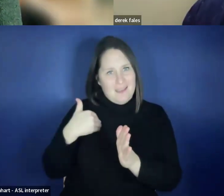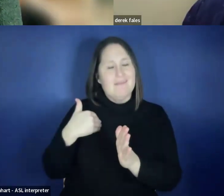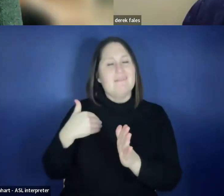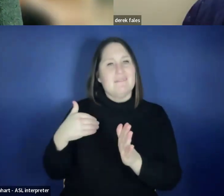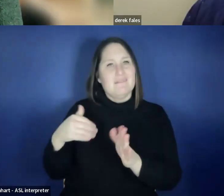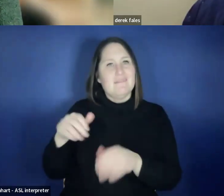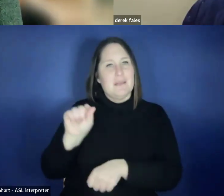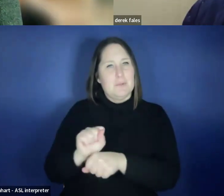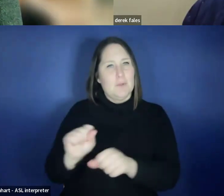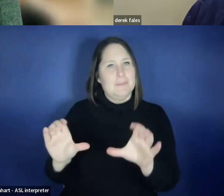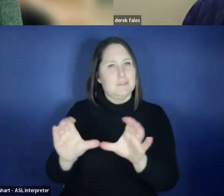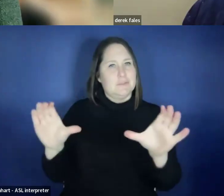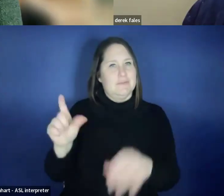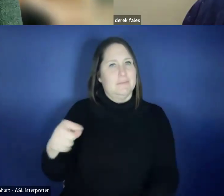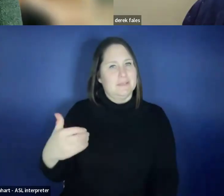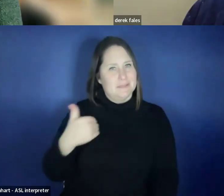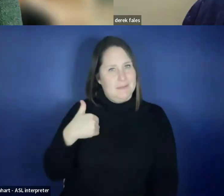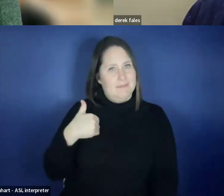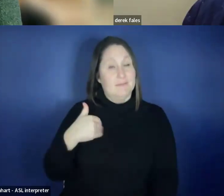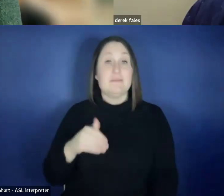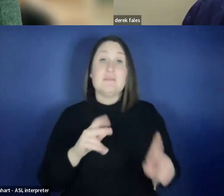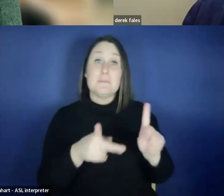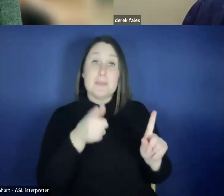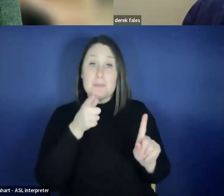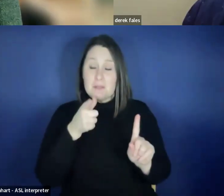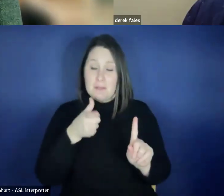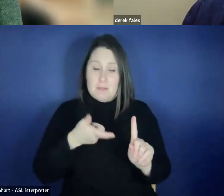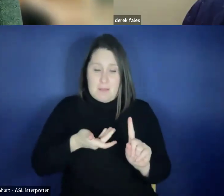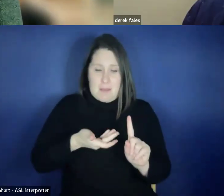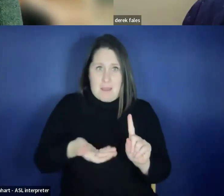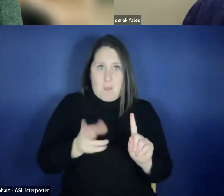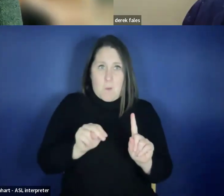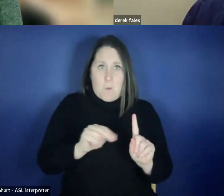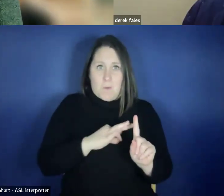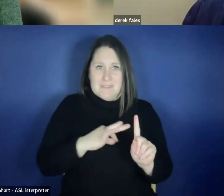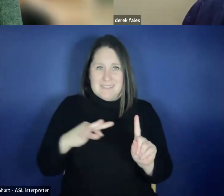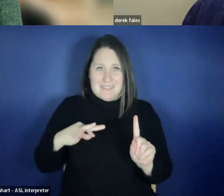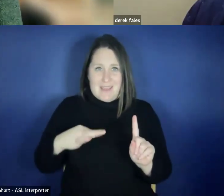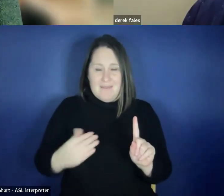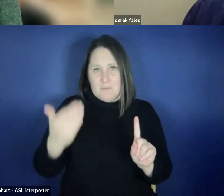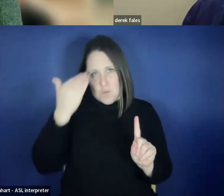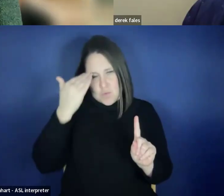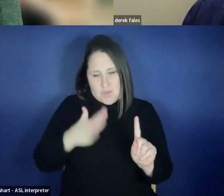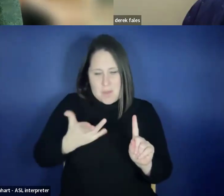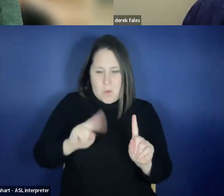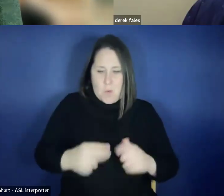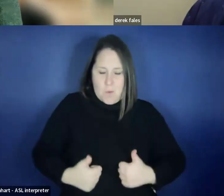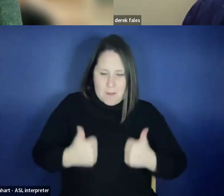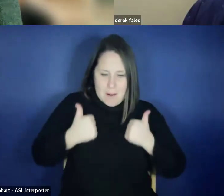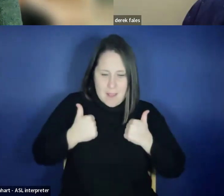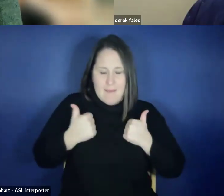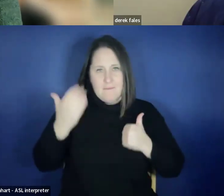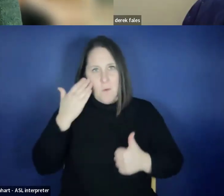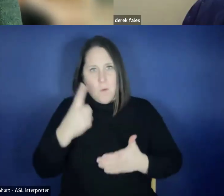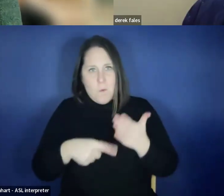that where people are hiring their own staff and they know the most about their life, and so that